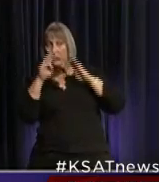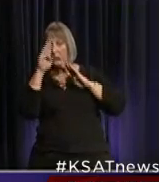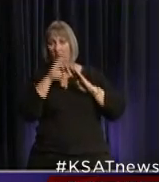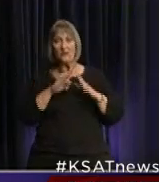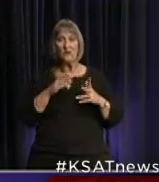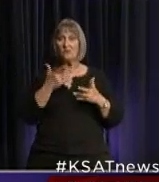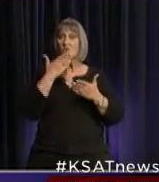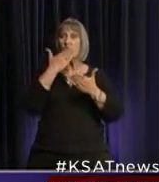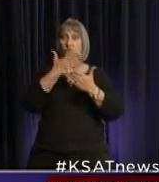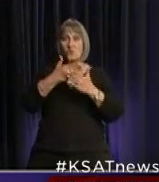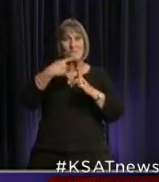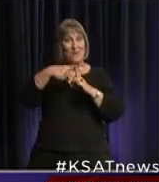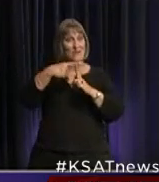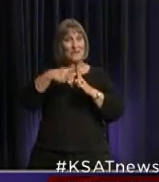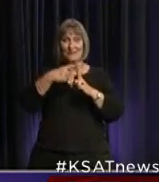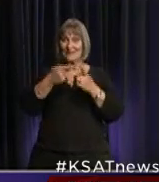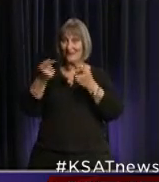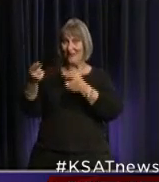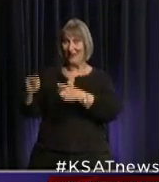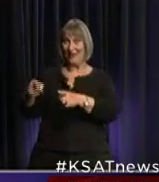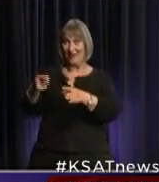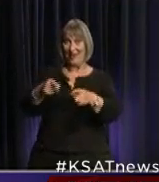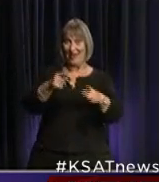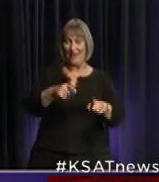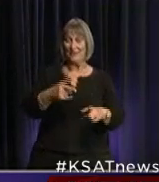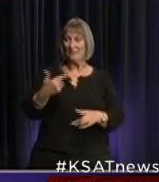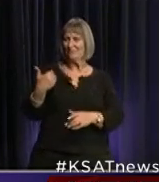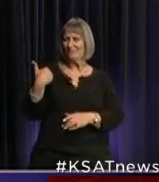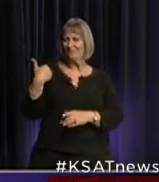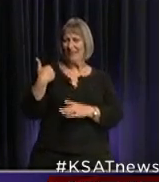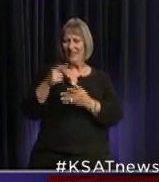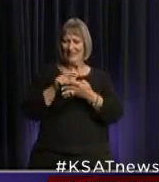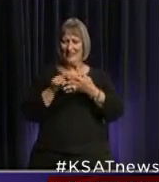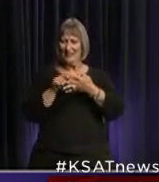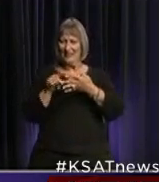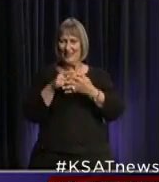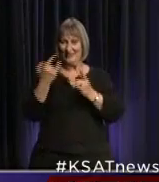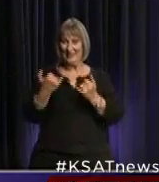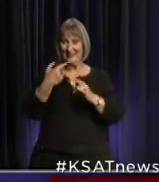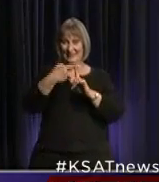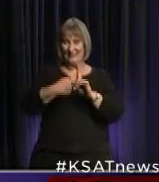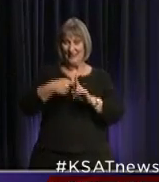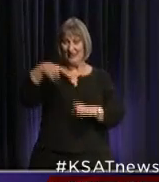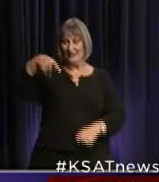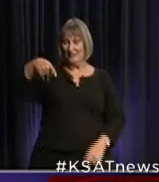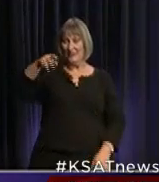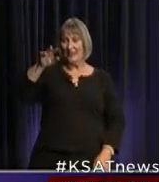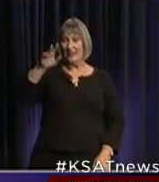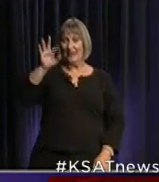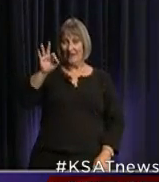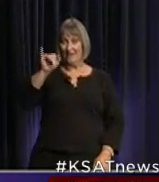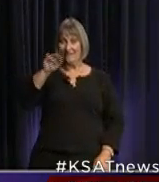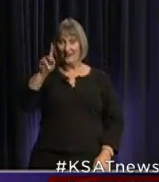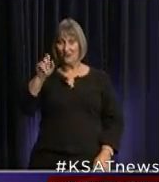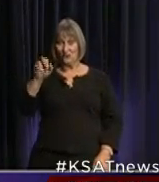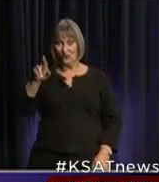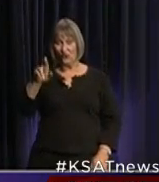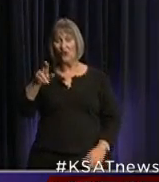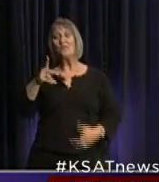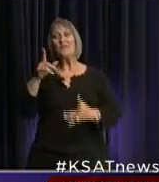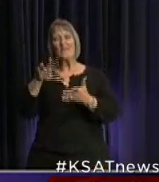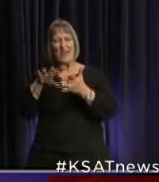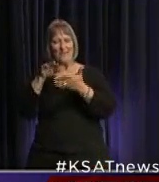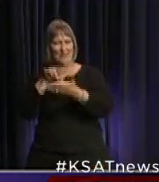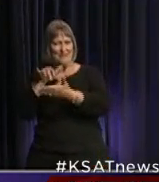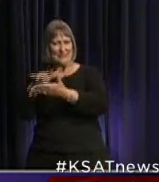getting good news. Earlier this month, Pfizer announced from data out of Israel that not